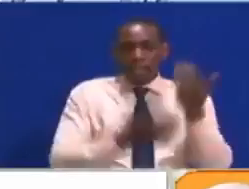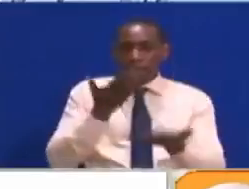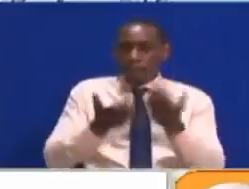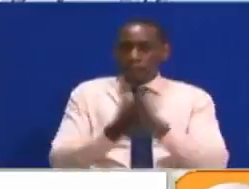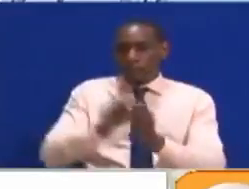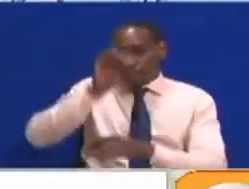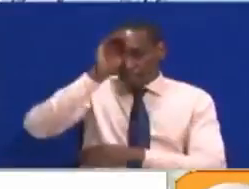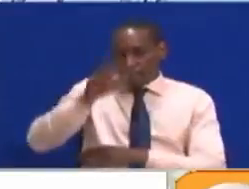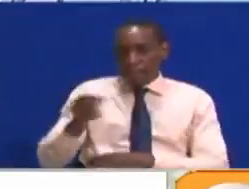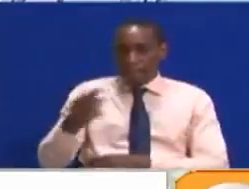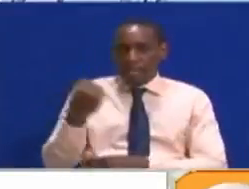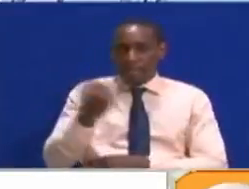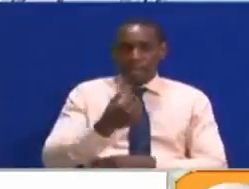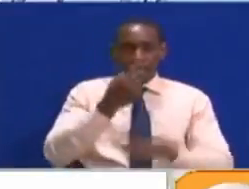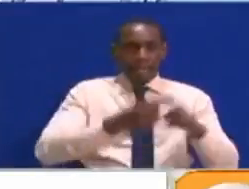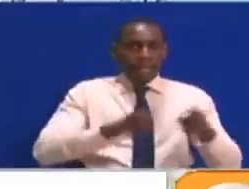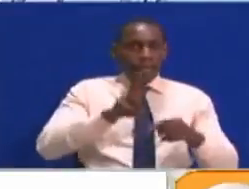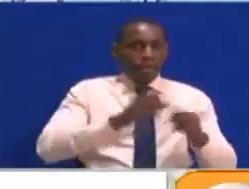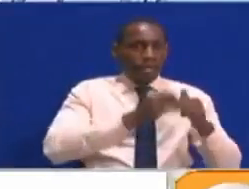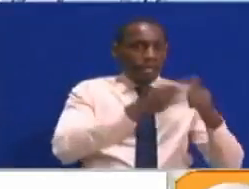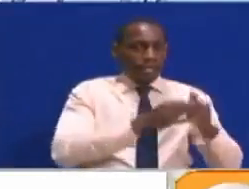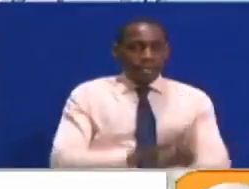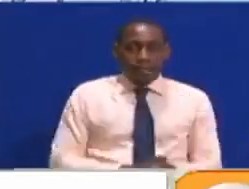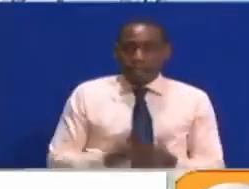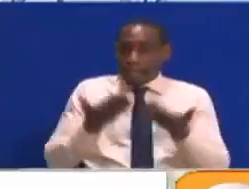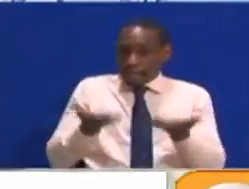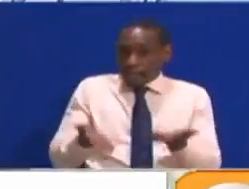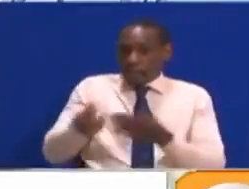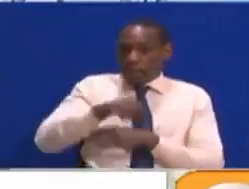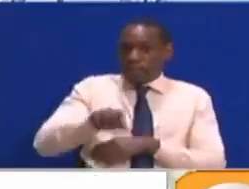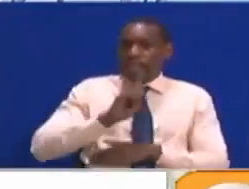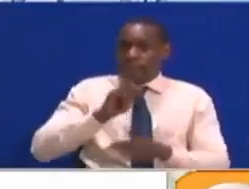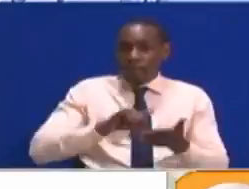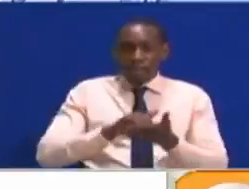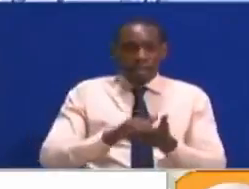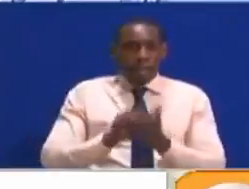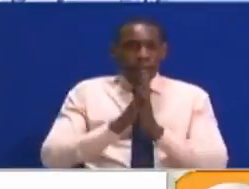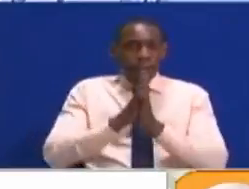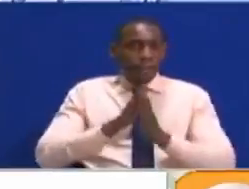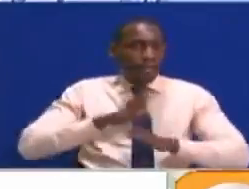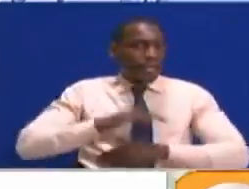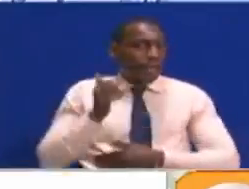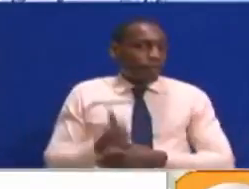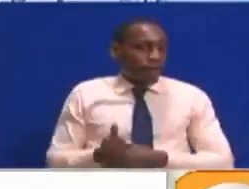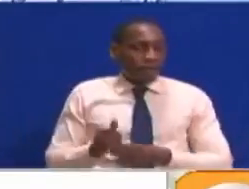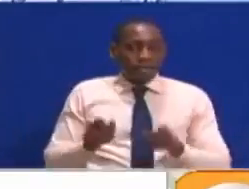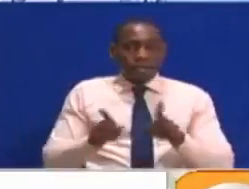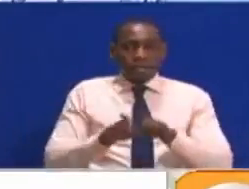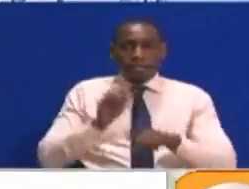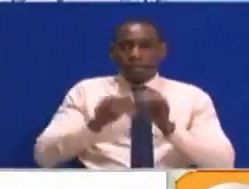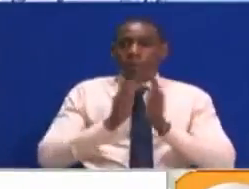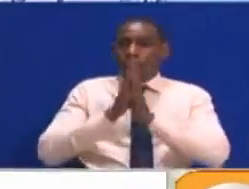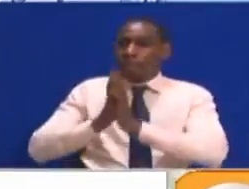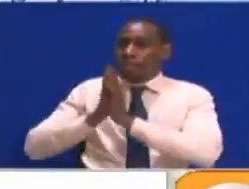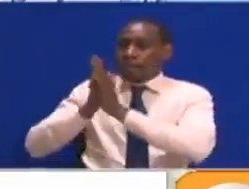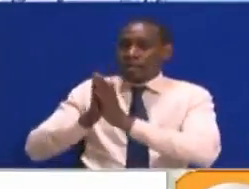that miracle of May 2018. So shall we now say that we haven't prayed enough, or that all the prayers we have